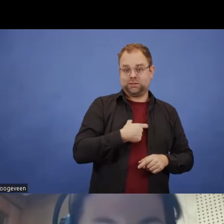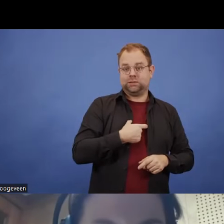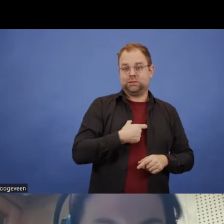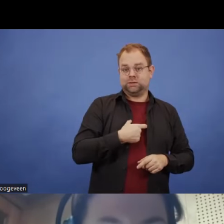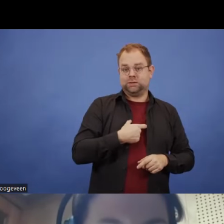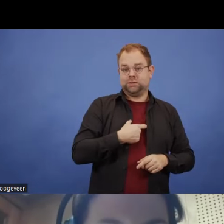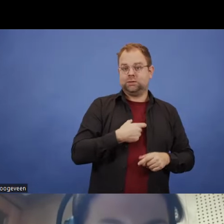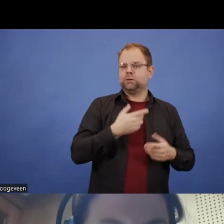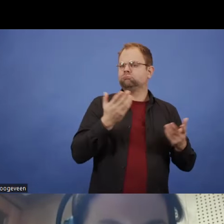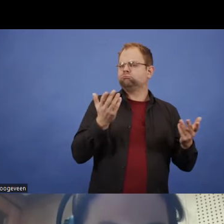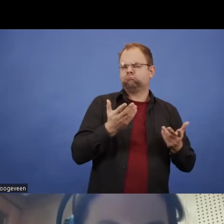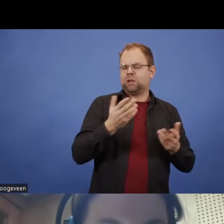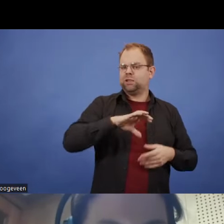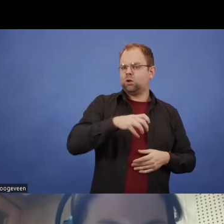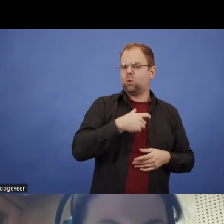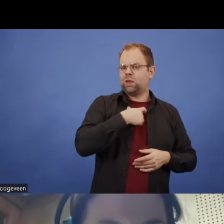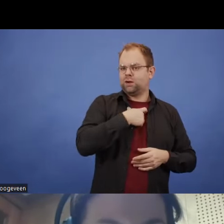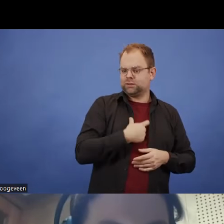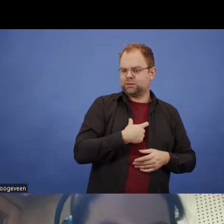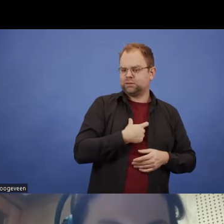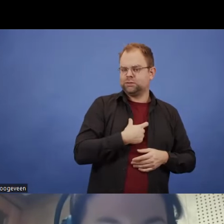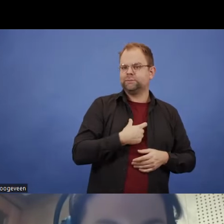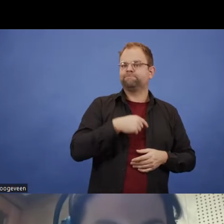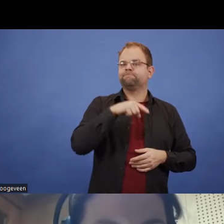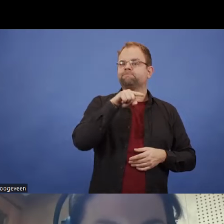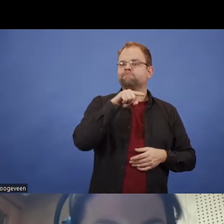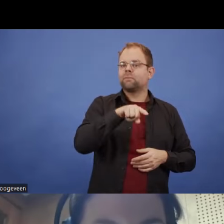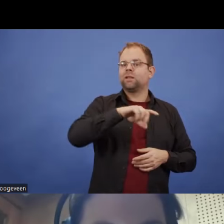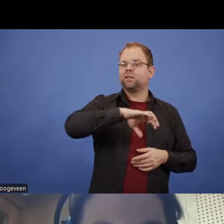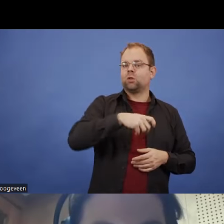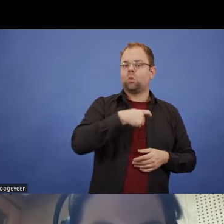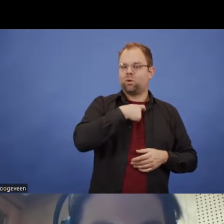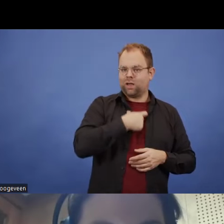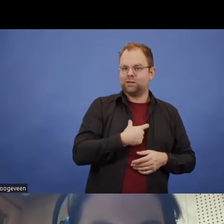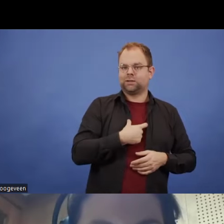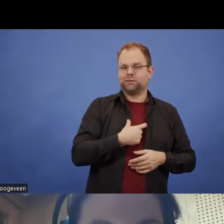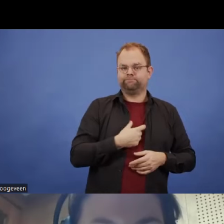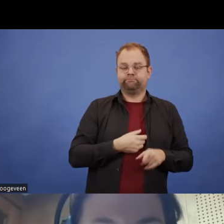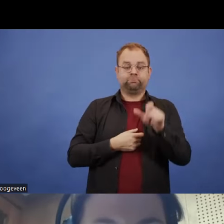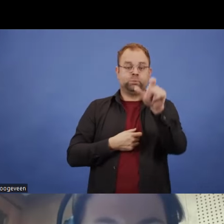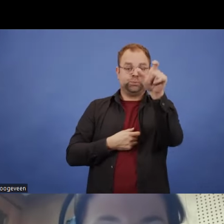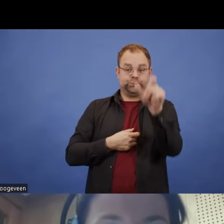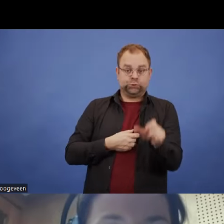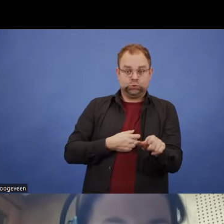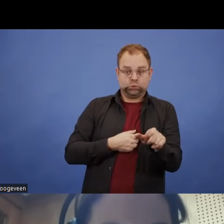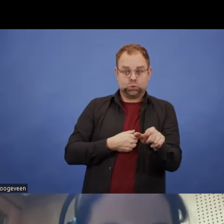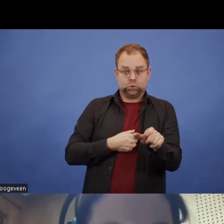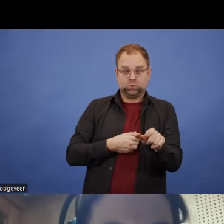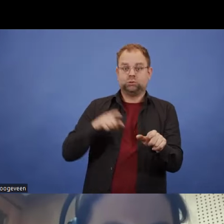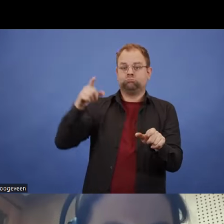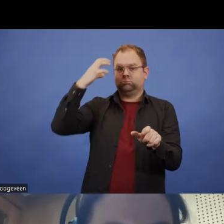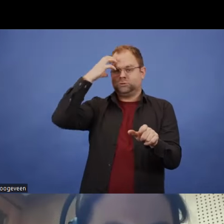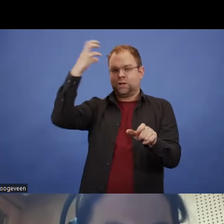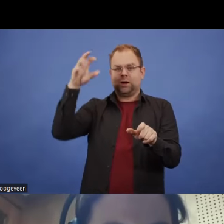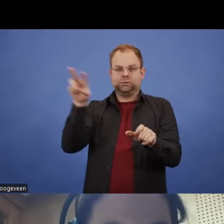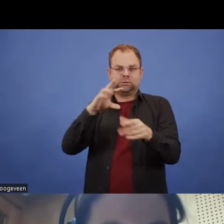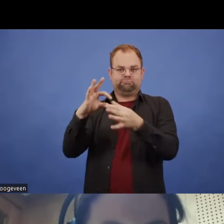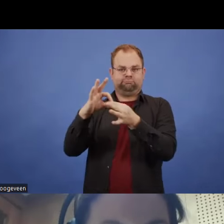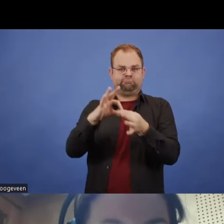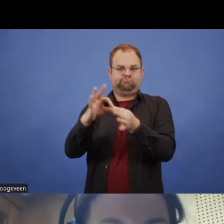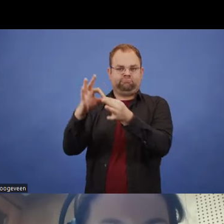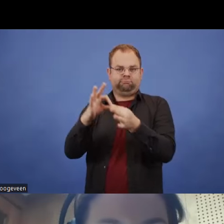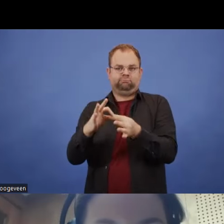with nationality, it is, for instance, the right to enter and reside in a state, but also political rights, such